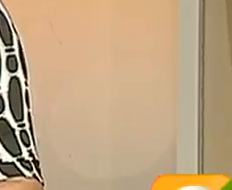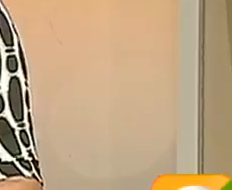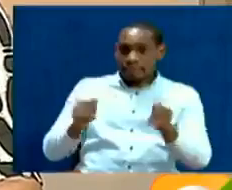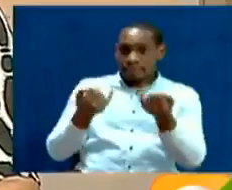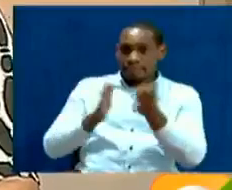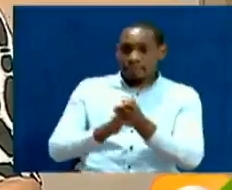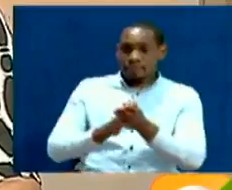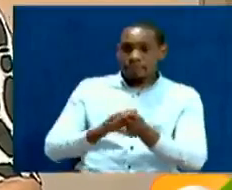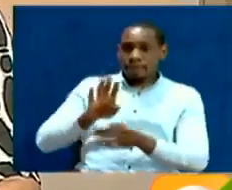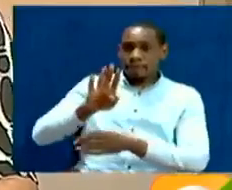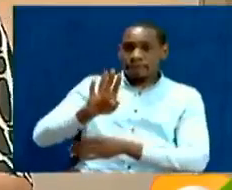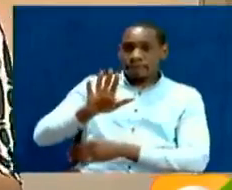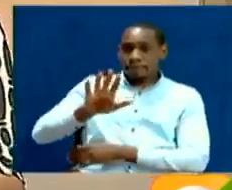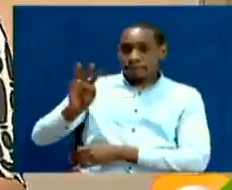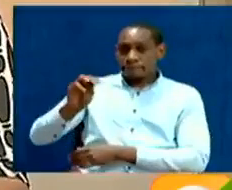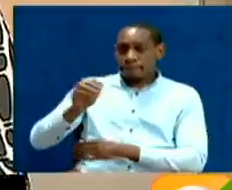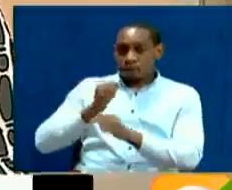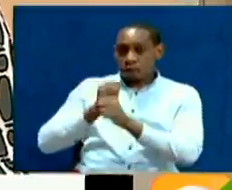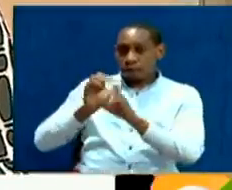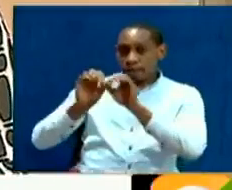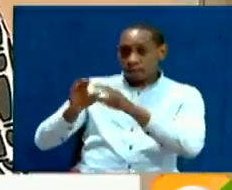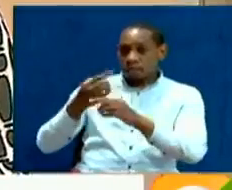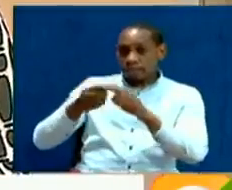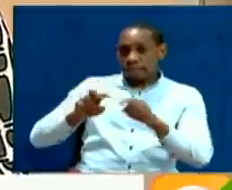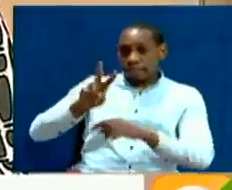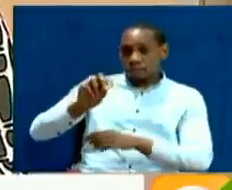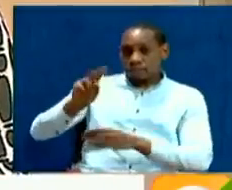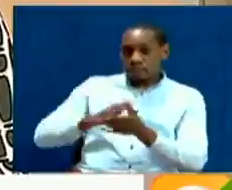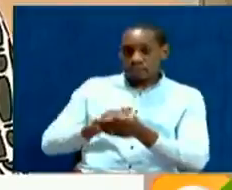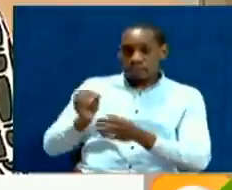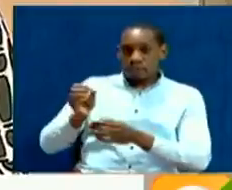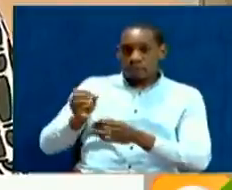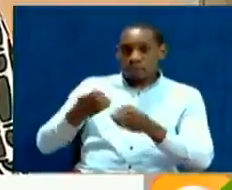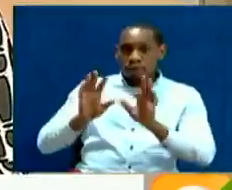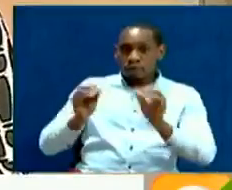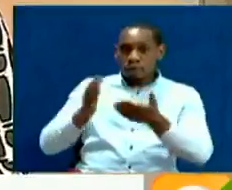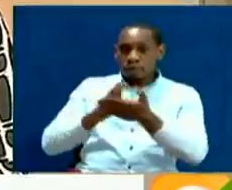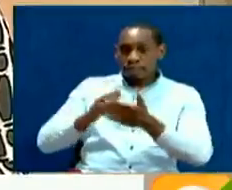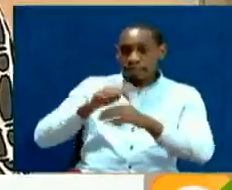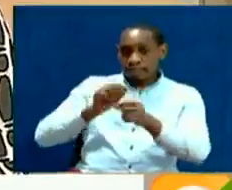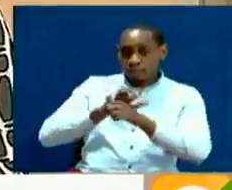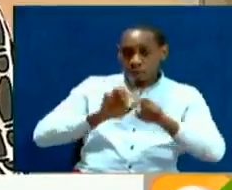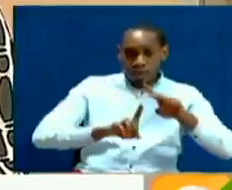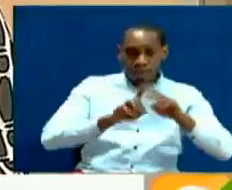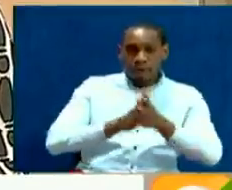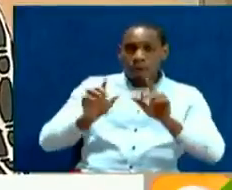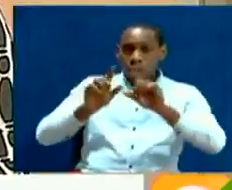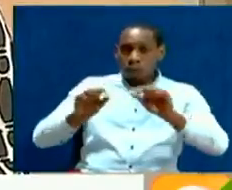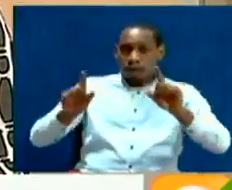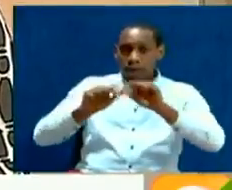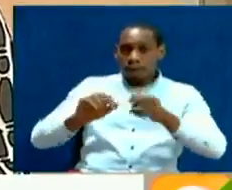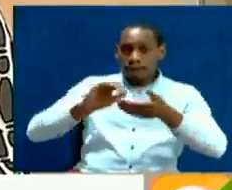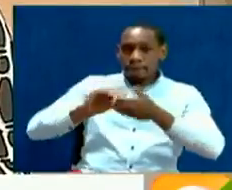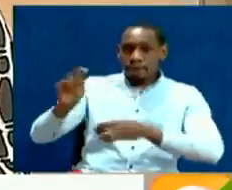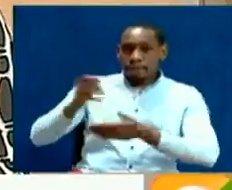talk business now. And over 5 million jobs were lost in 2020 in the informal sector due to COVID-19. This according to the